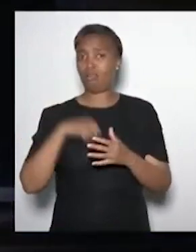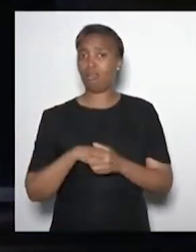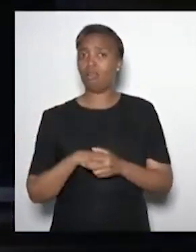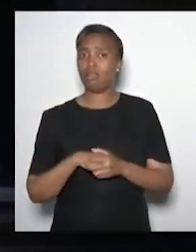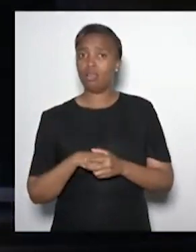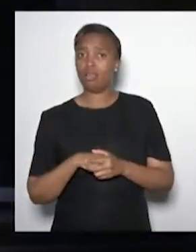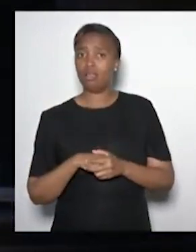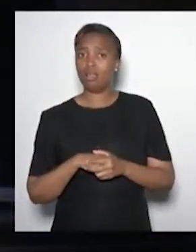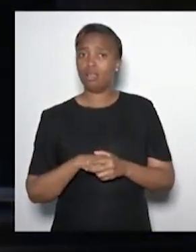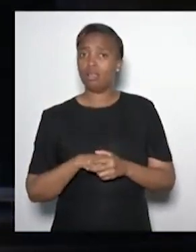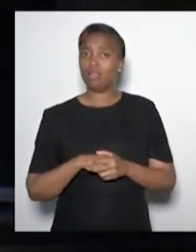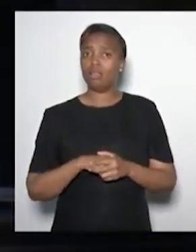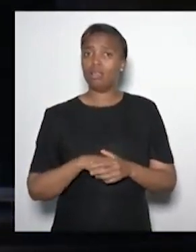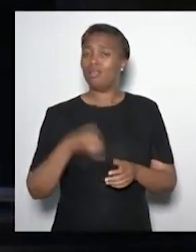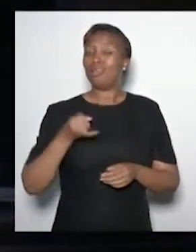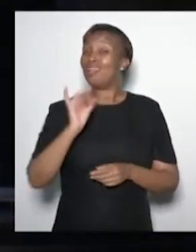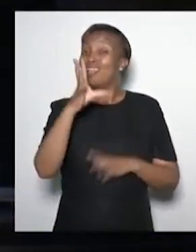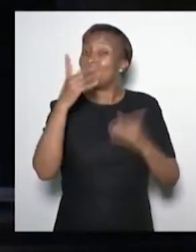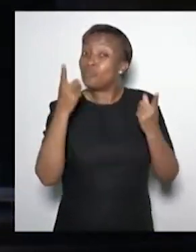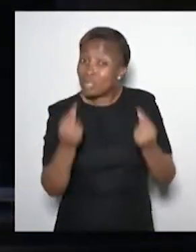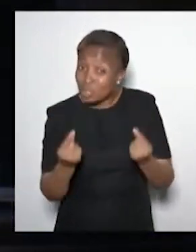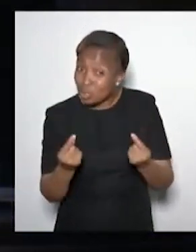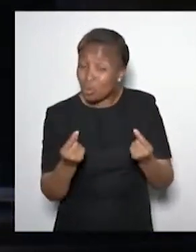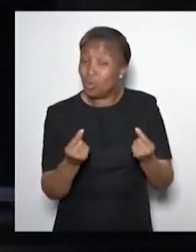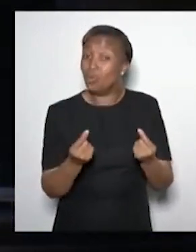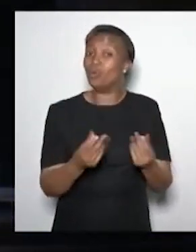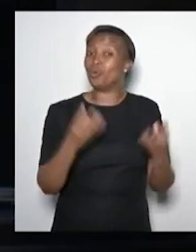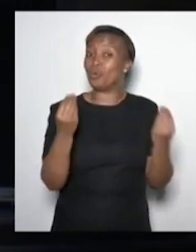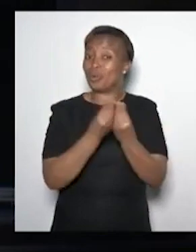Loko a hi lo famba hi 50-50.